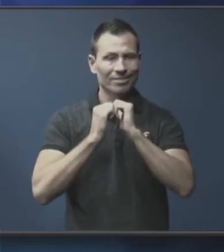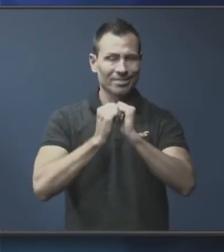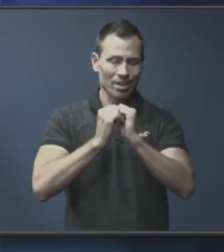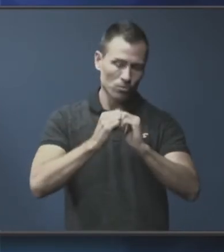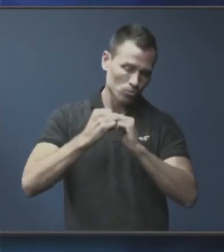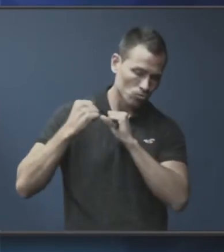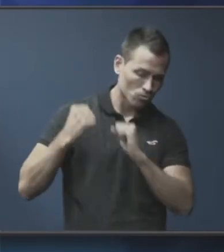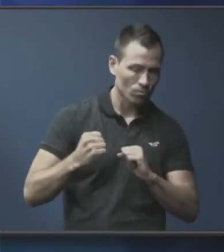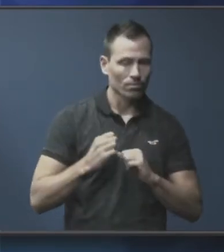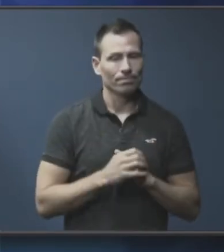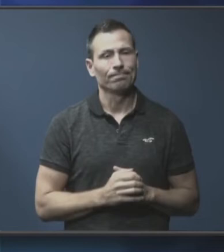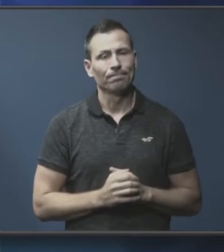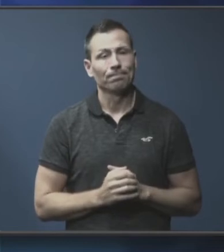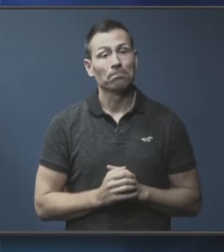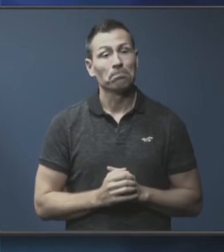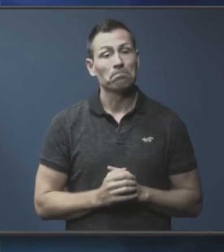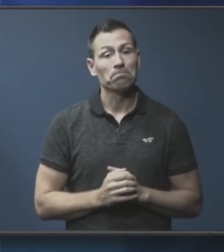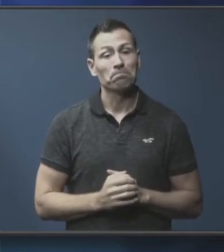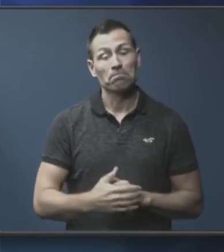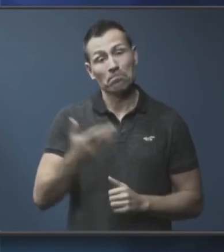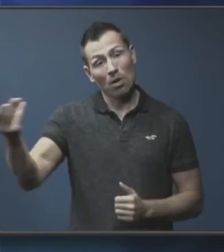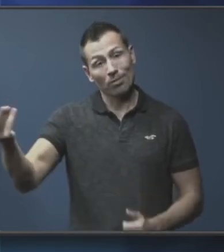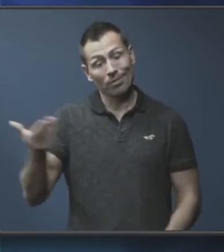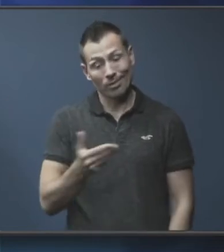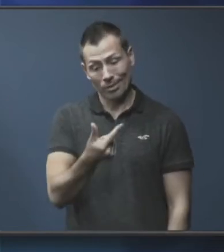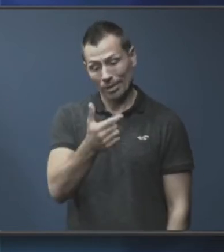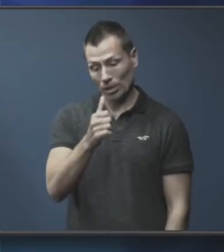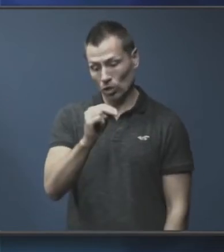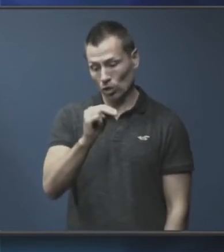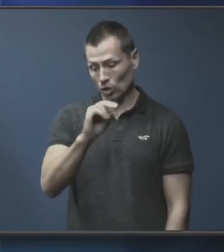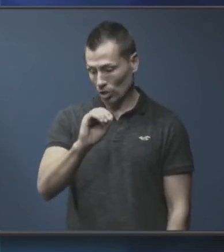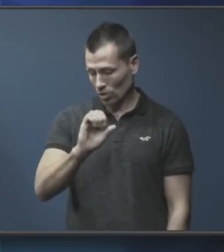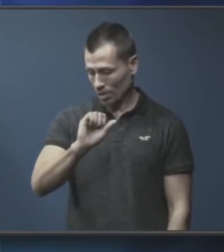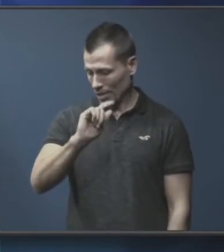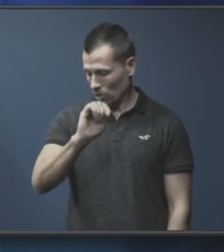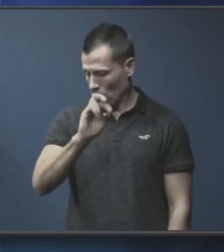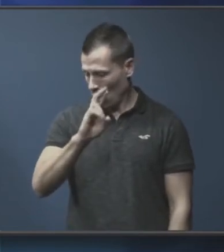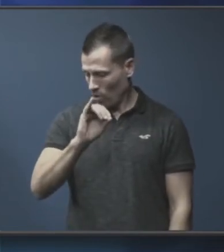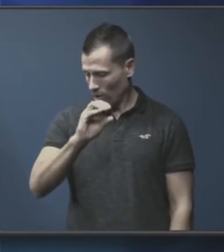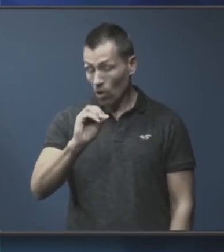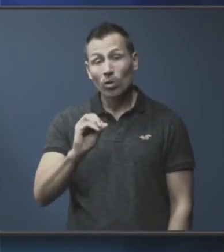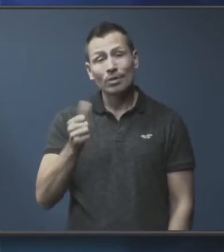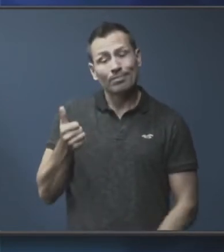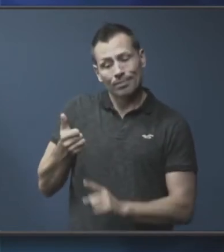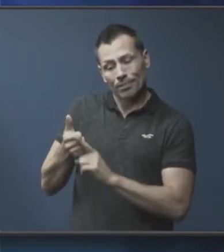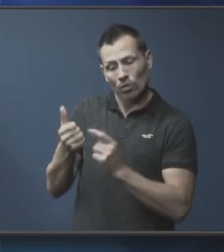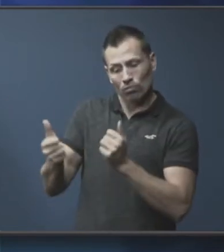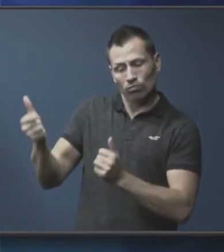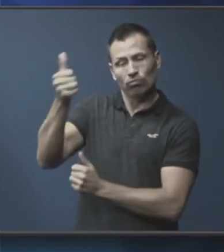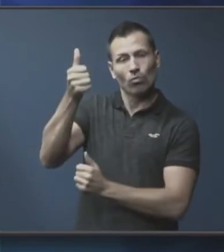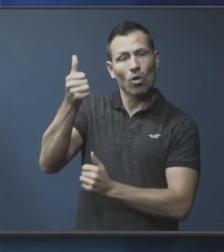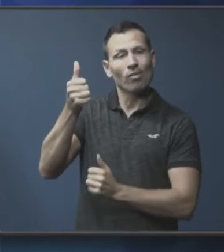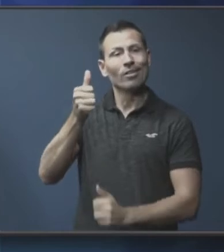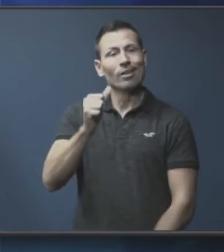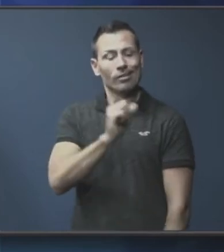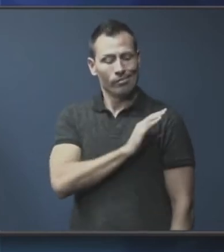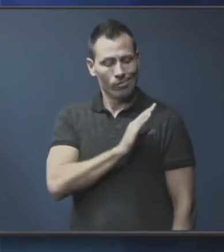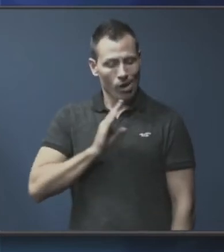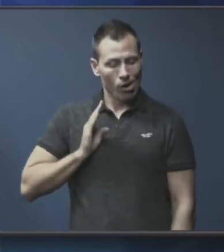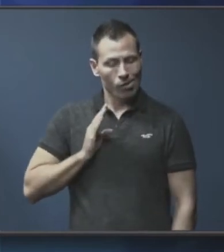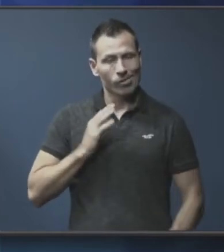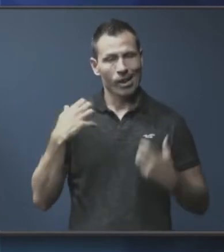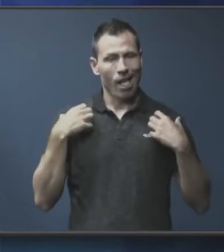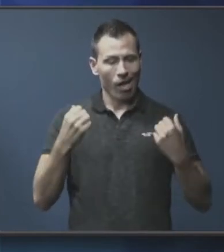I'd like to now introduce Gino Santorio, the CEO of Broward Health. Thank you, Mayor Brogan. Broward